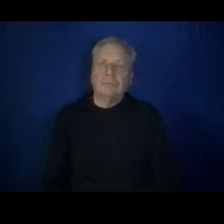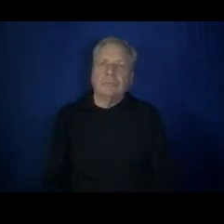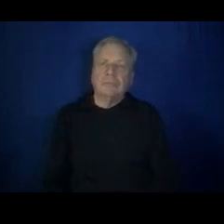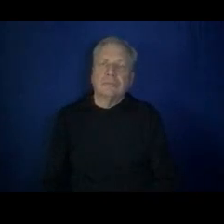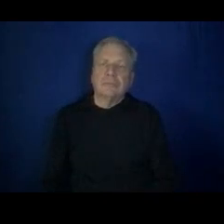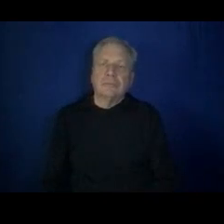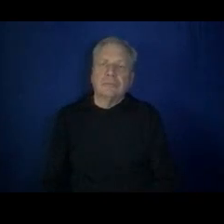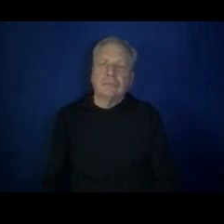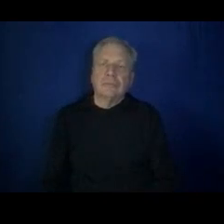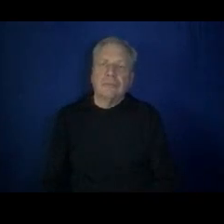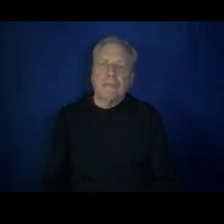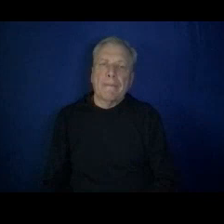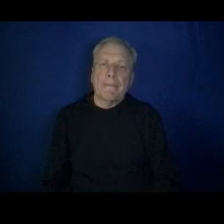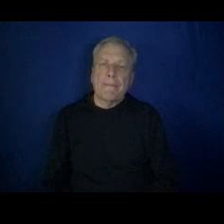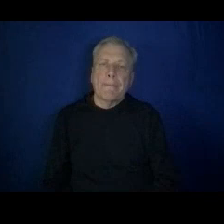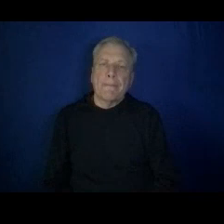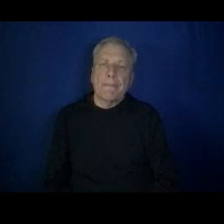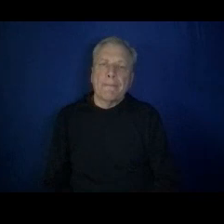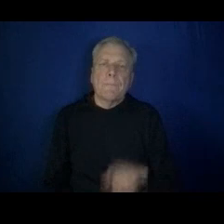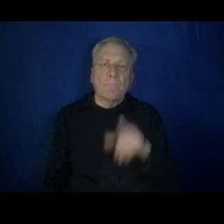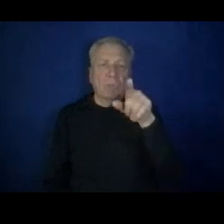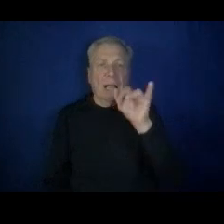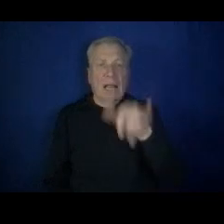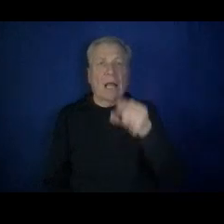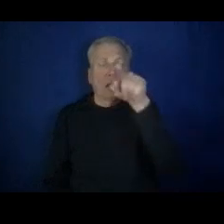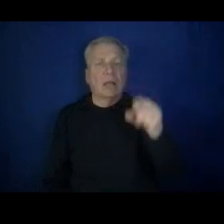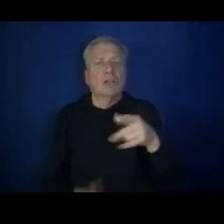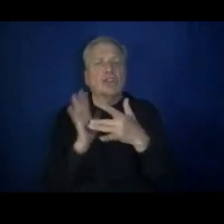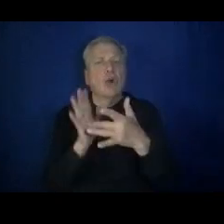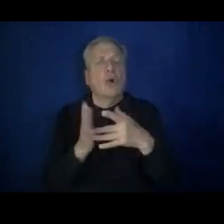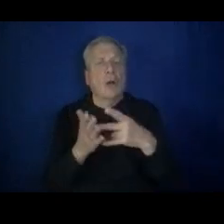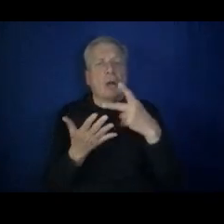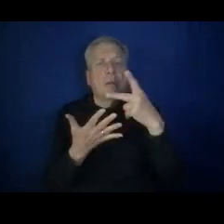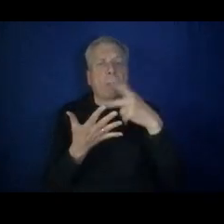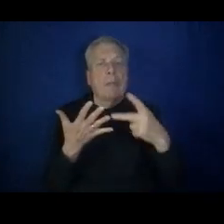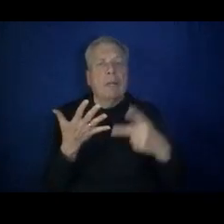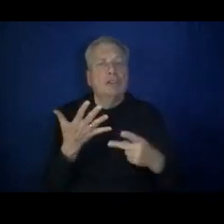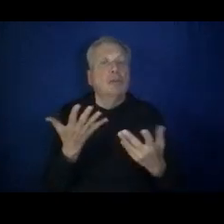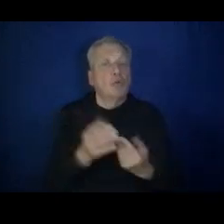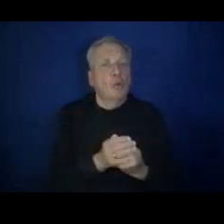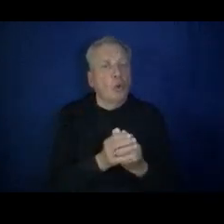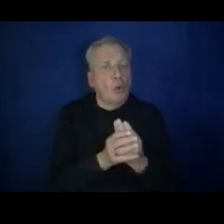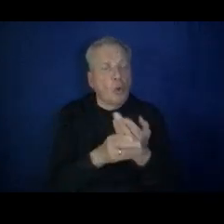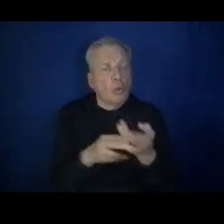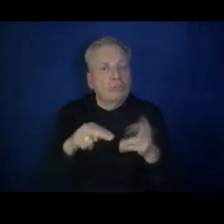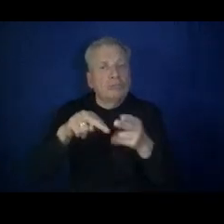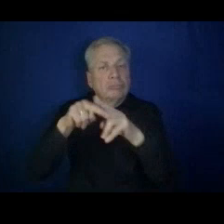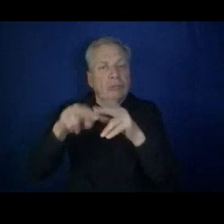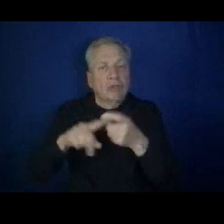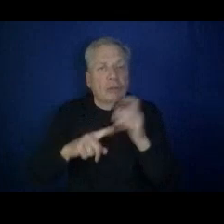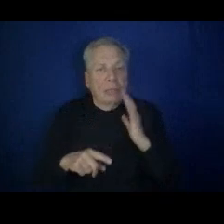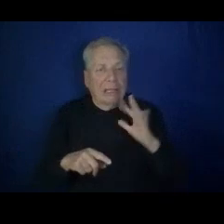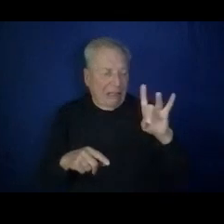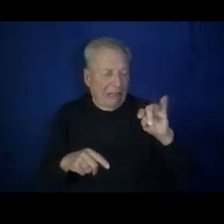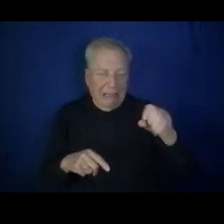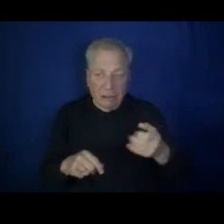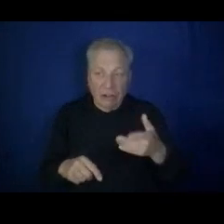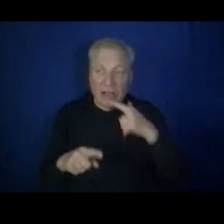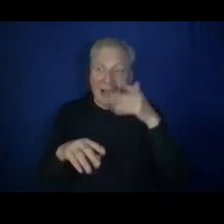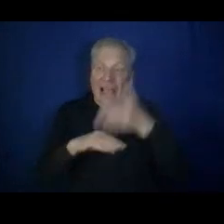I think I skipped one. Yeah. So this shows population growth over time from the early 80s. After the dumps